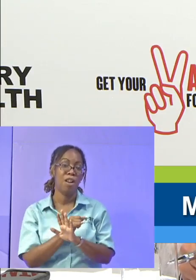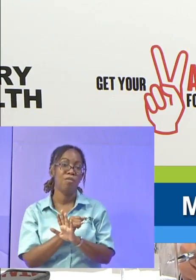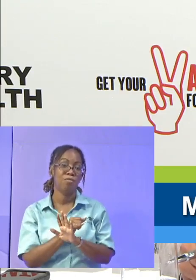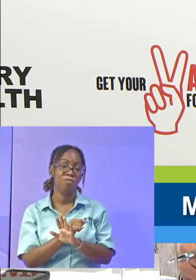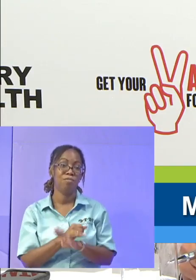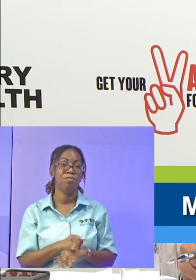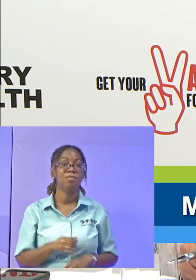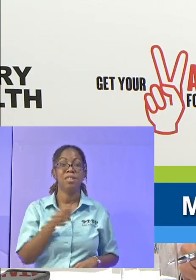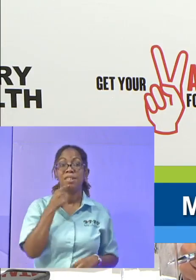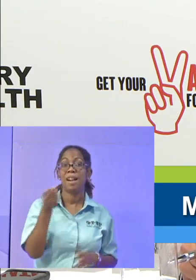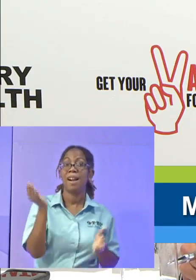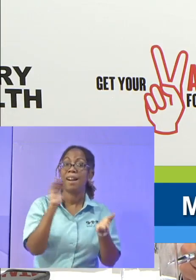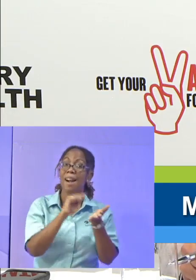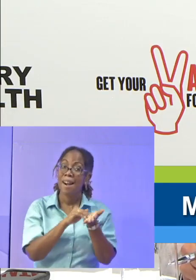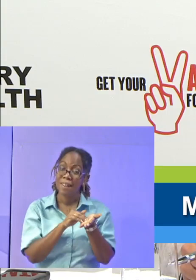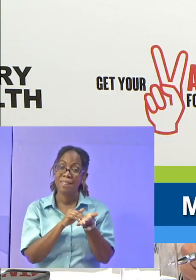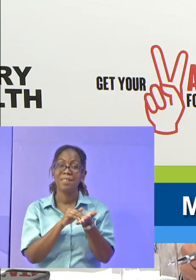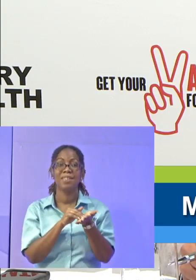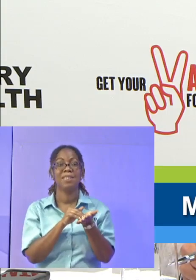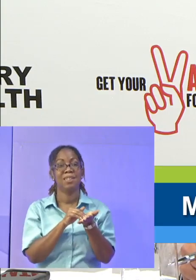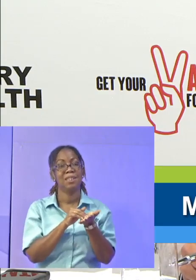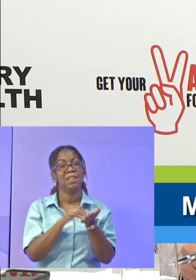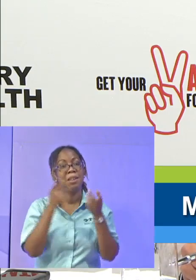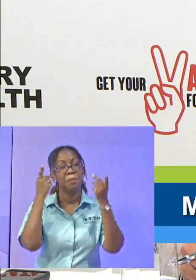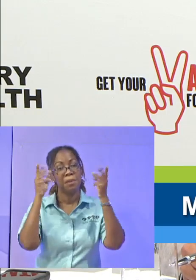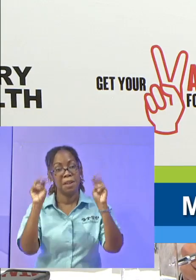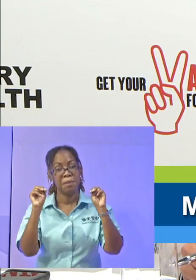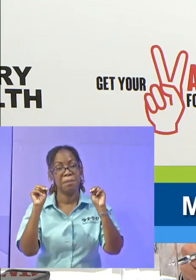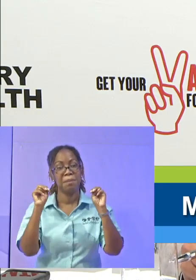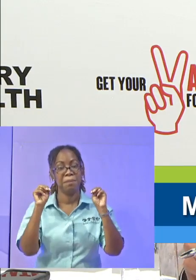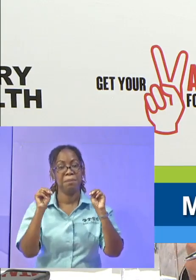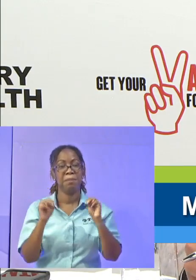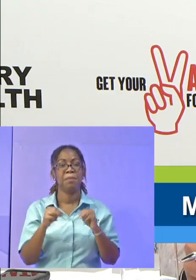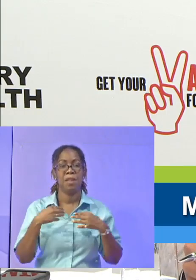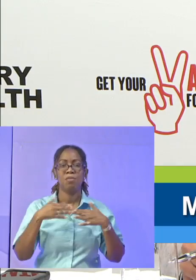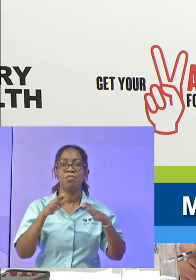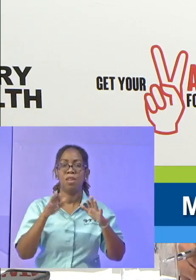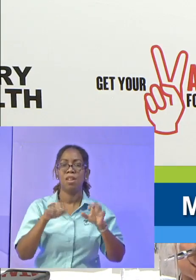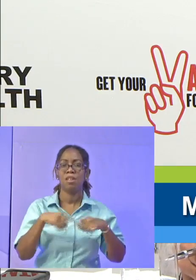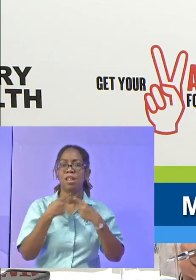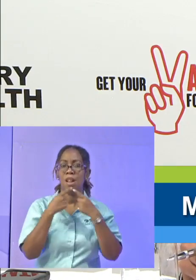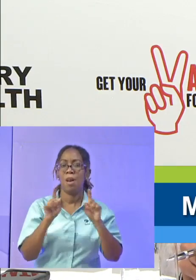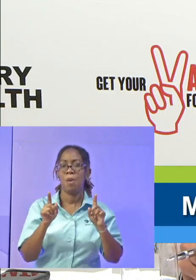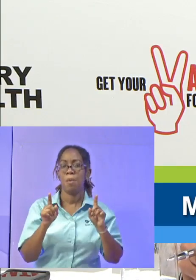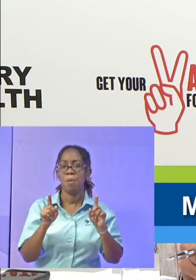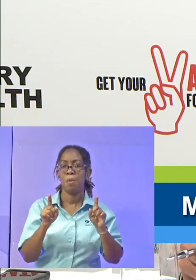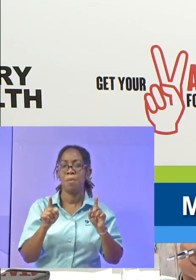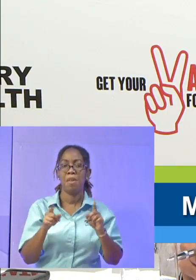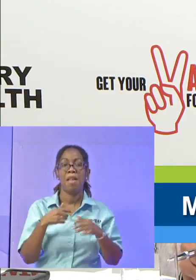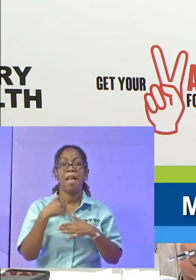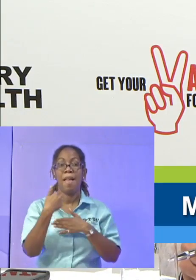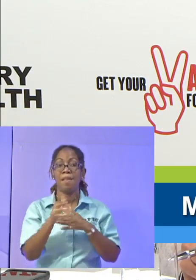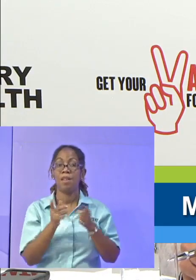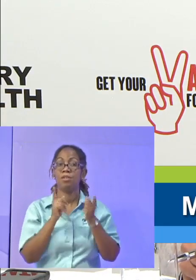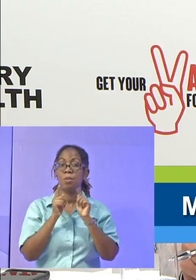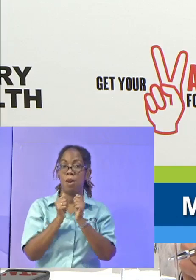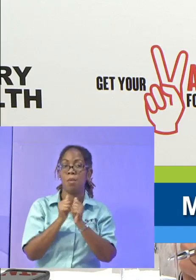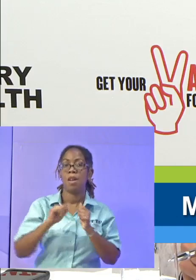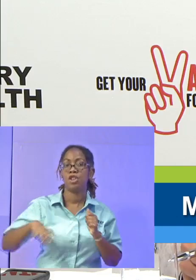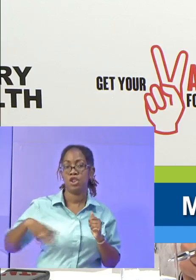repeat that part. The Honorable Prime Minister has authorized me to say that after talks with the Chief Secretary of the